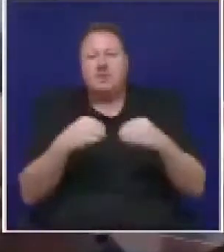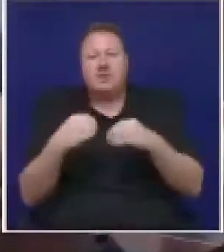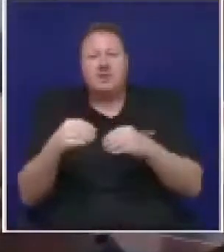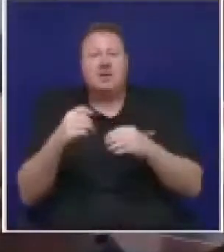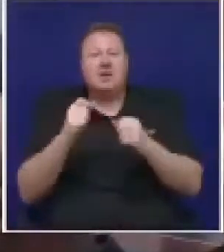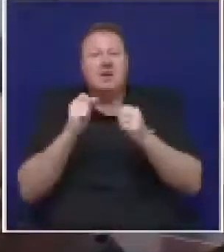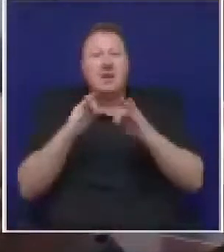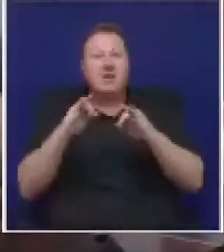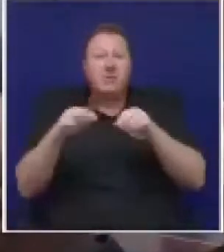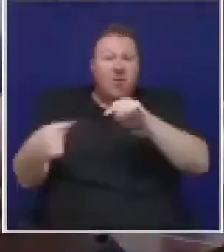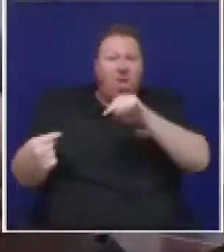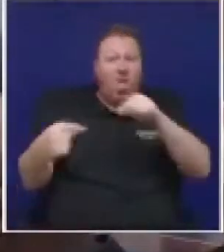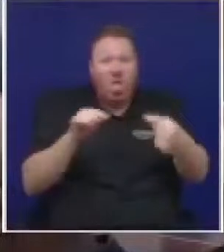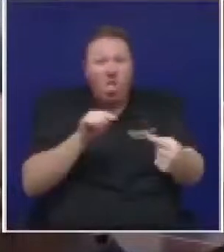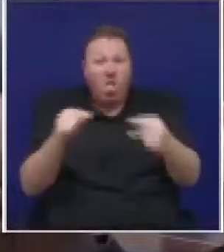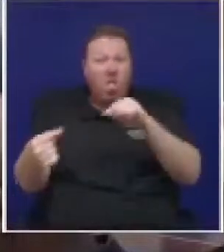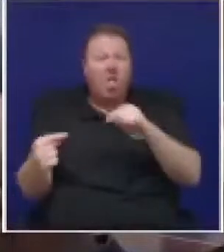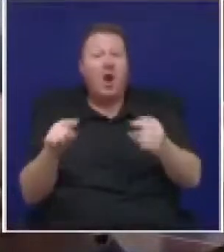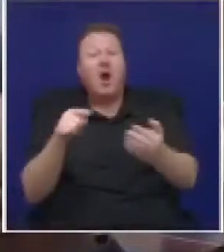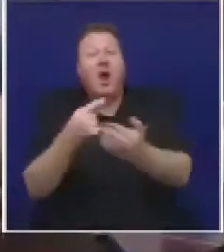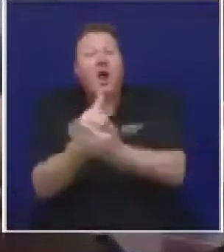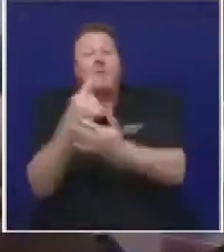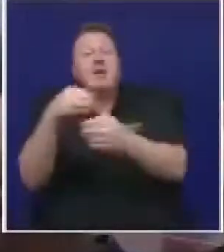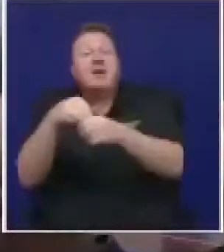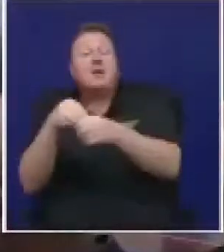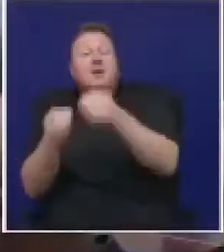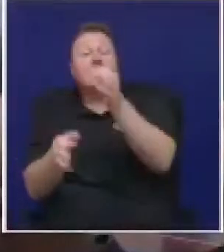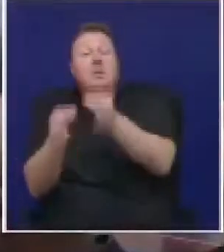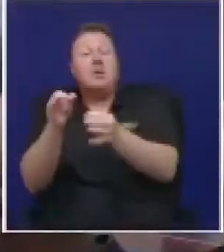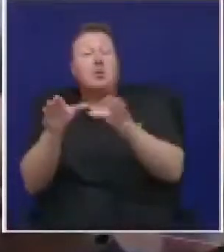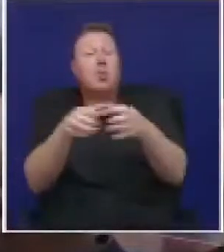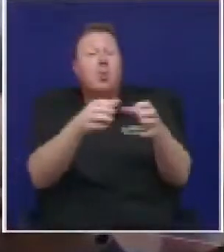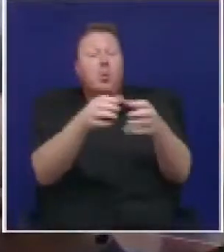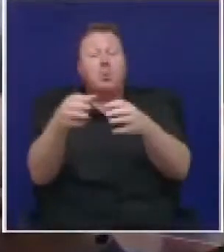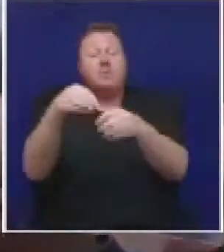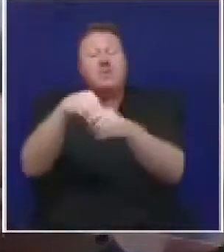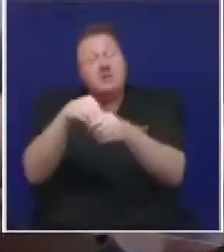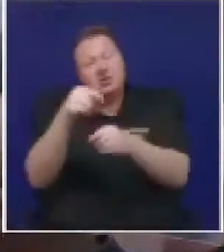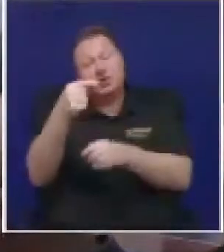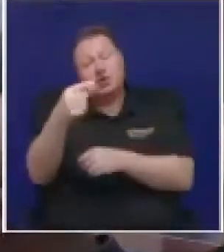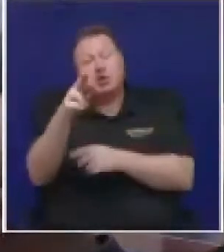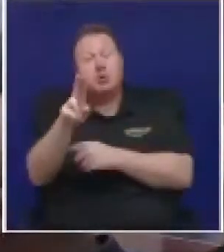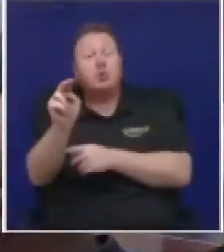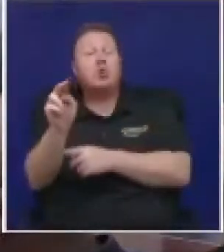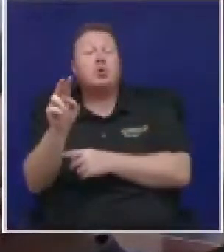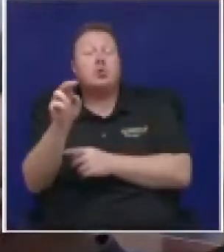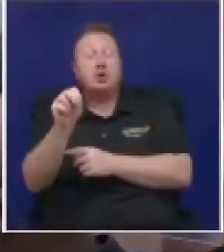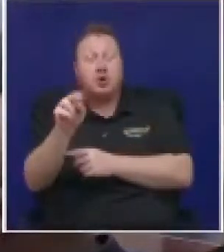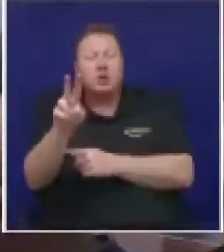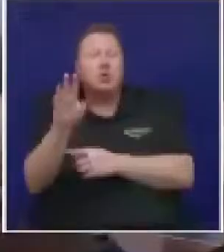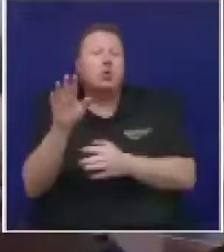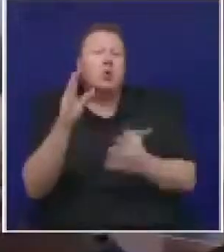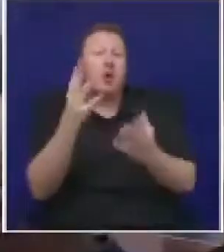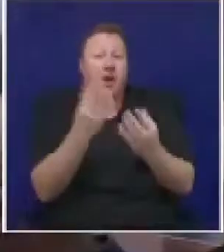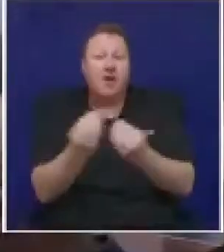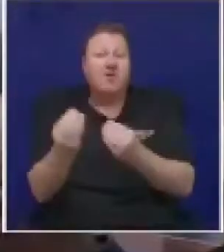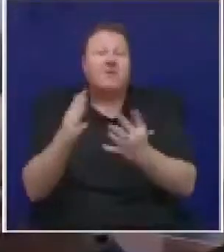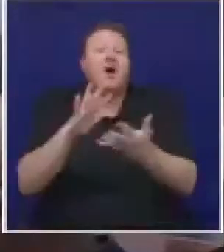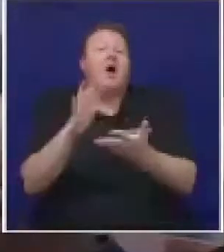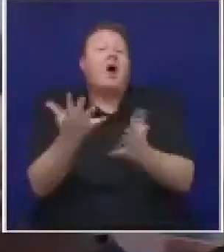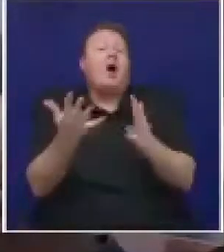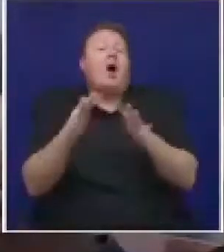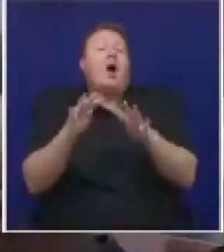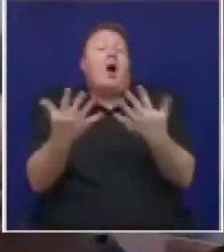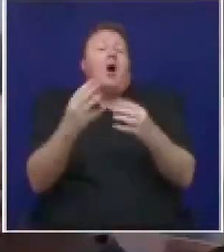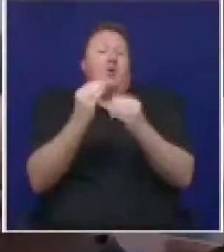conflicting public positions of political parties and or organizations on economic policy within the GNU? Honorable